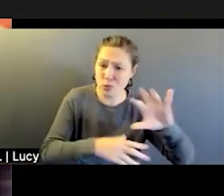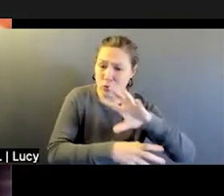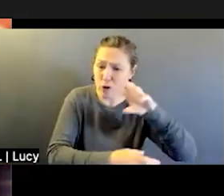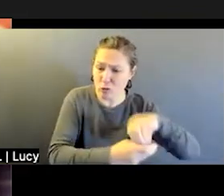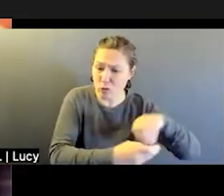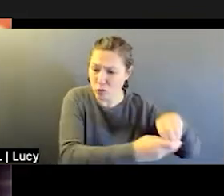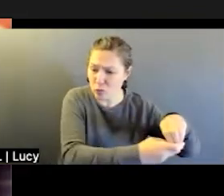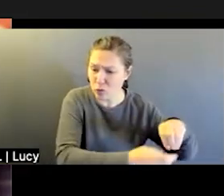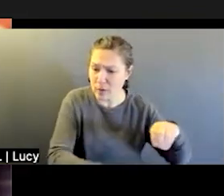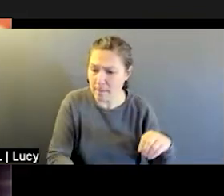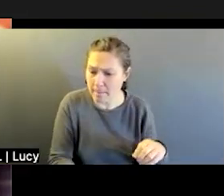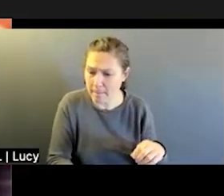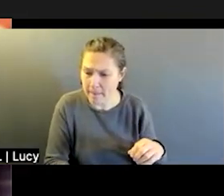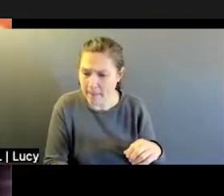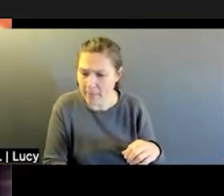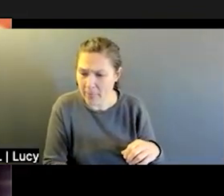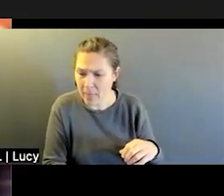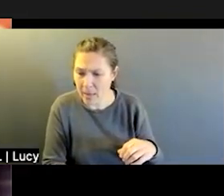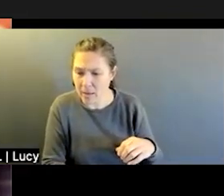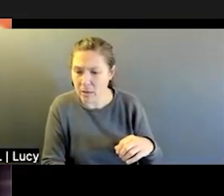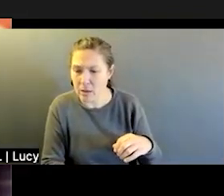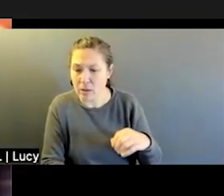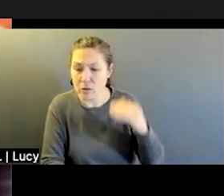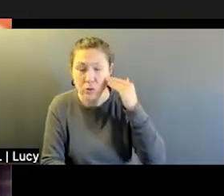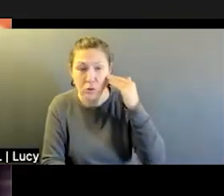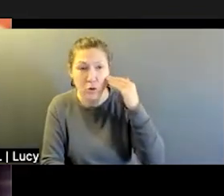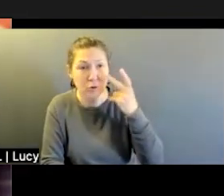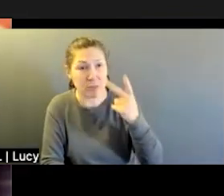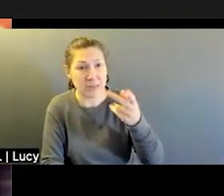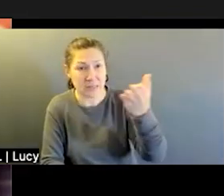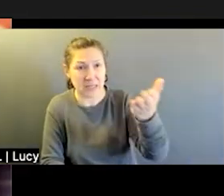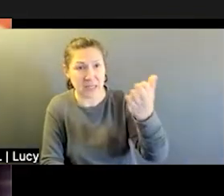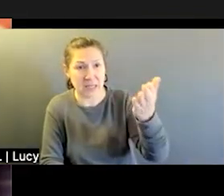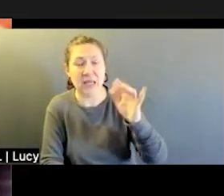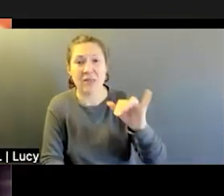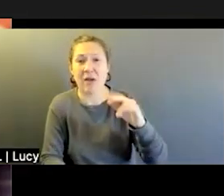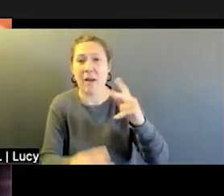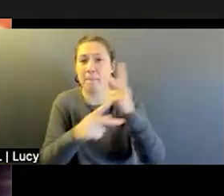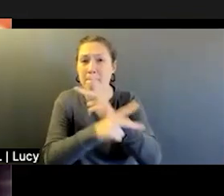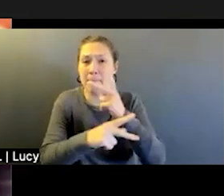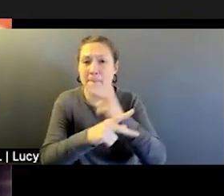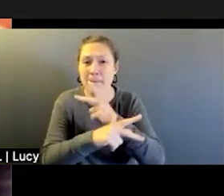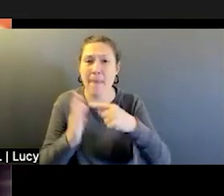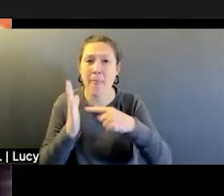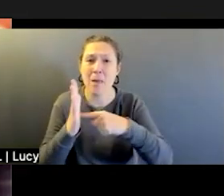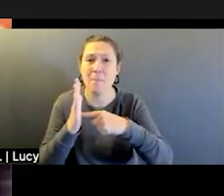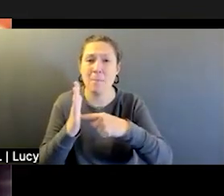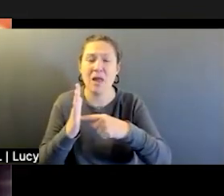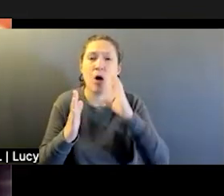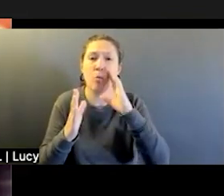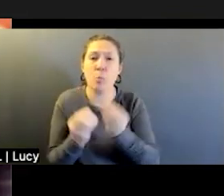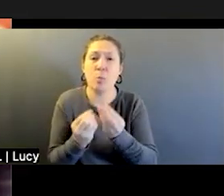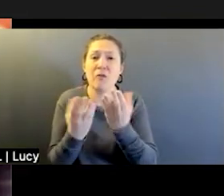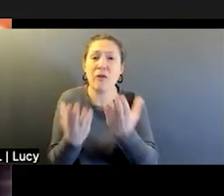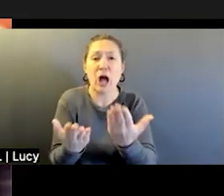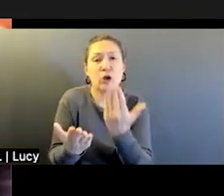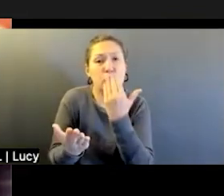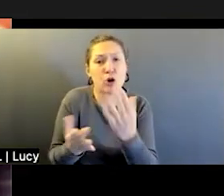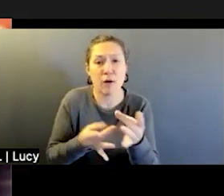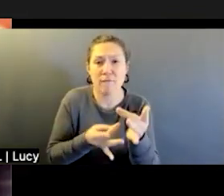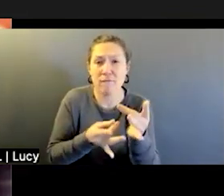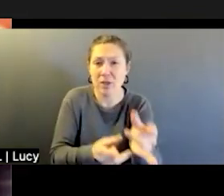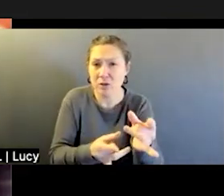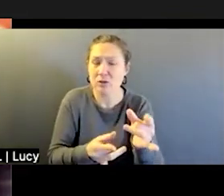see, maths modeling provides an efficient solution, a good quality, a top quality